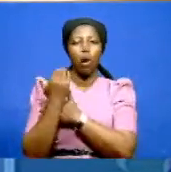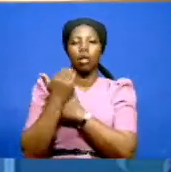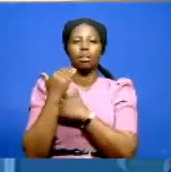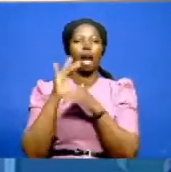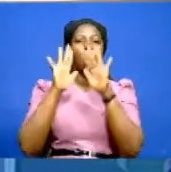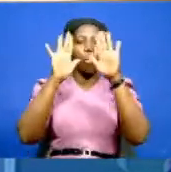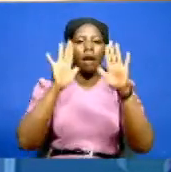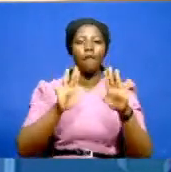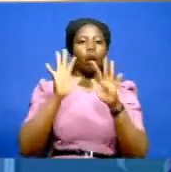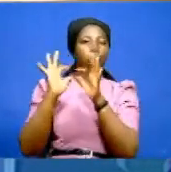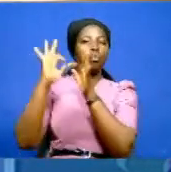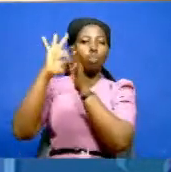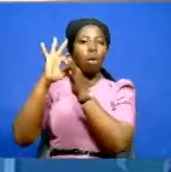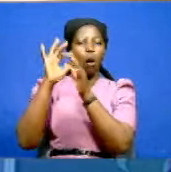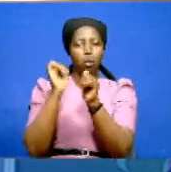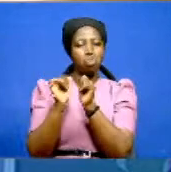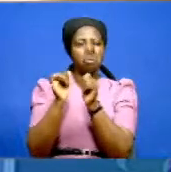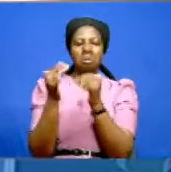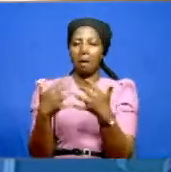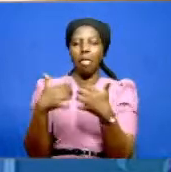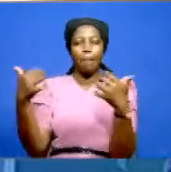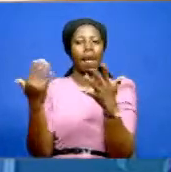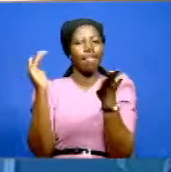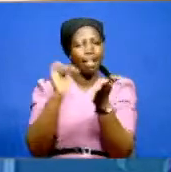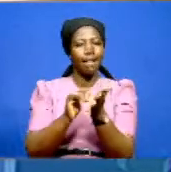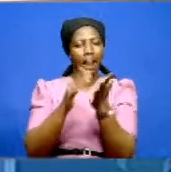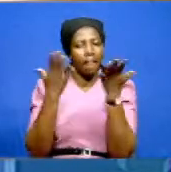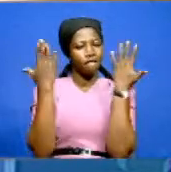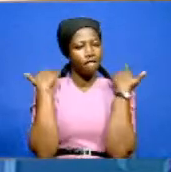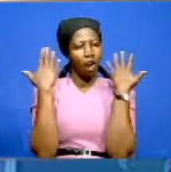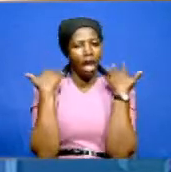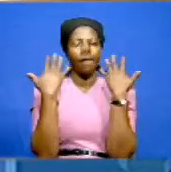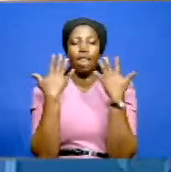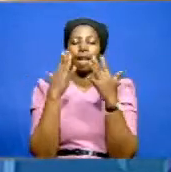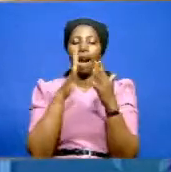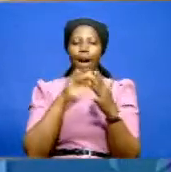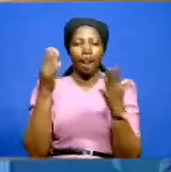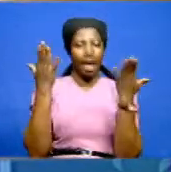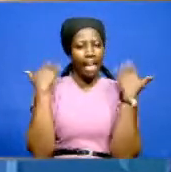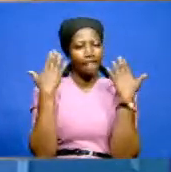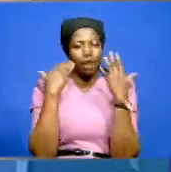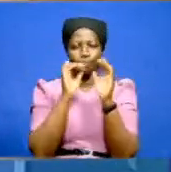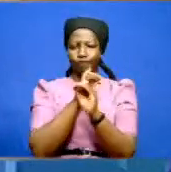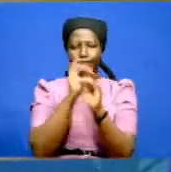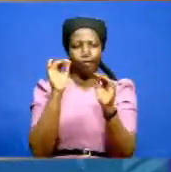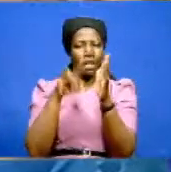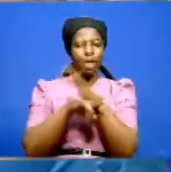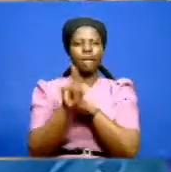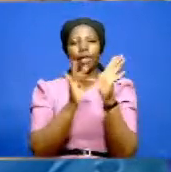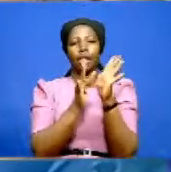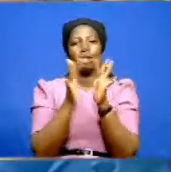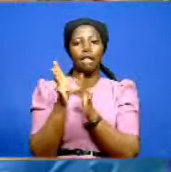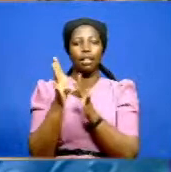reunion, never to part, forever and ever, in Jesus' name. Amen.